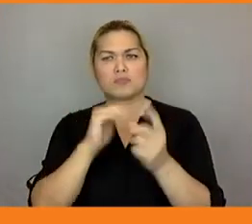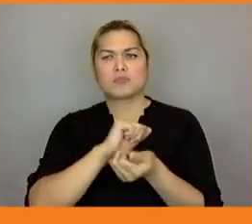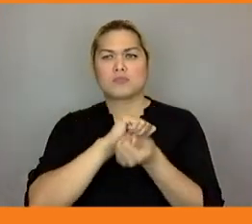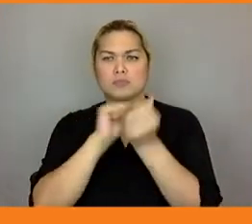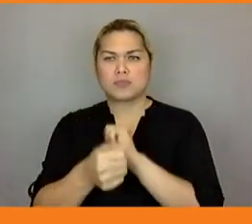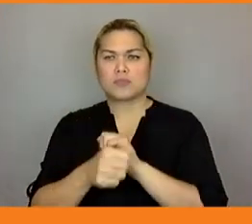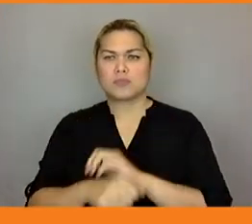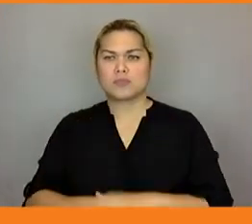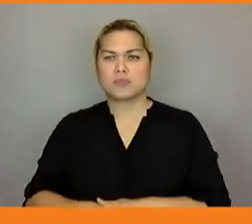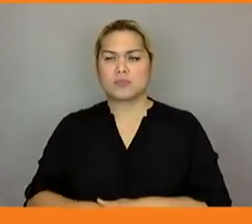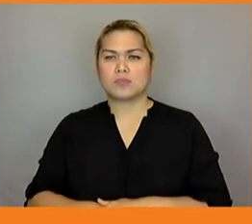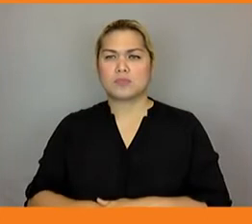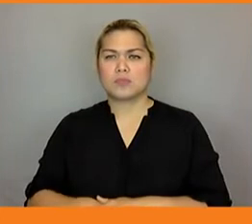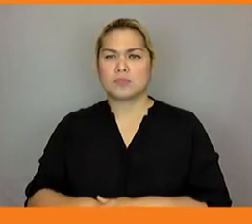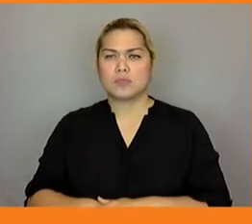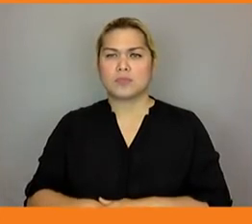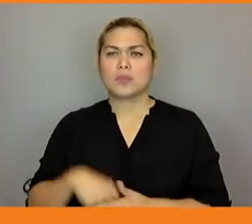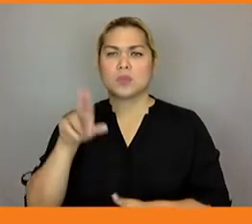$100 billion from